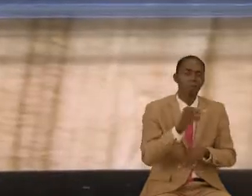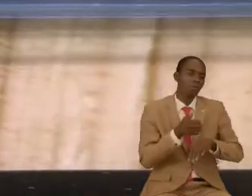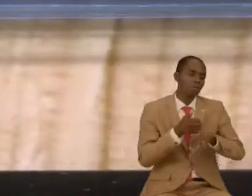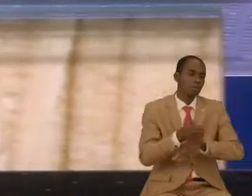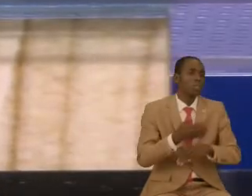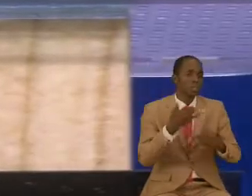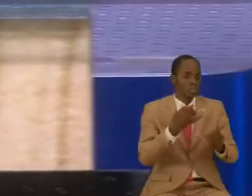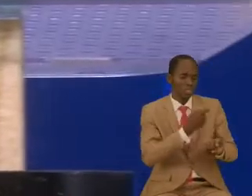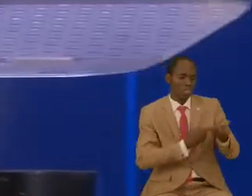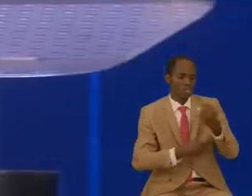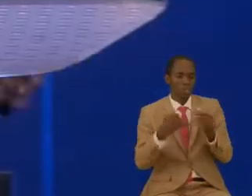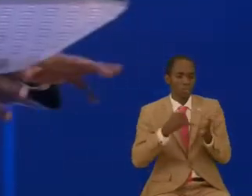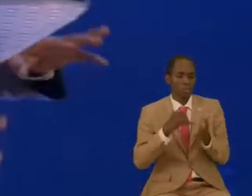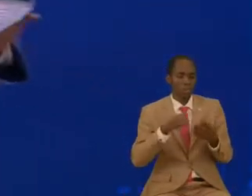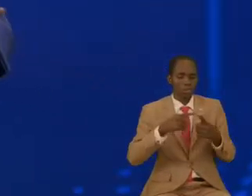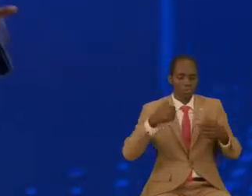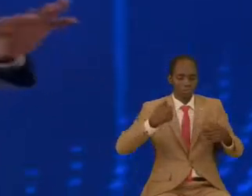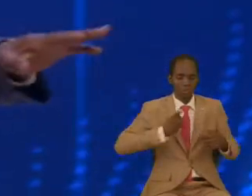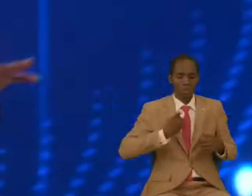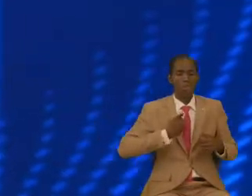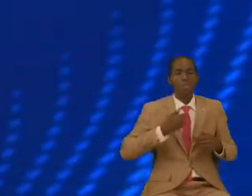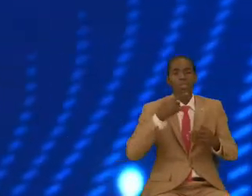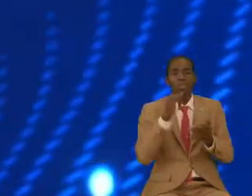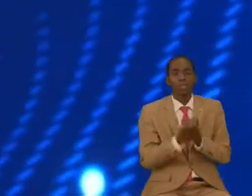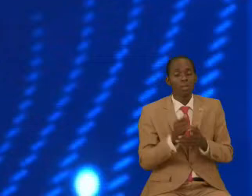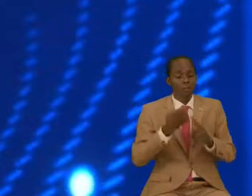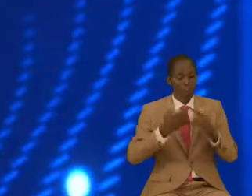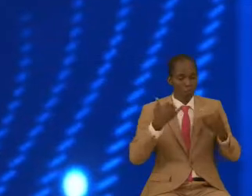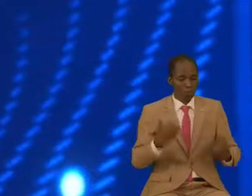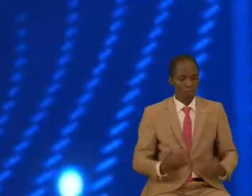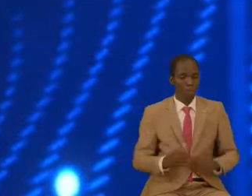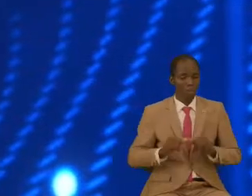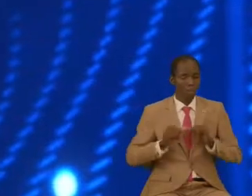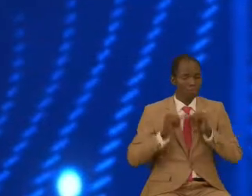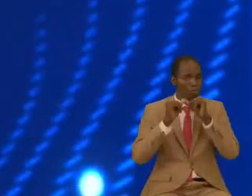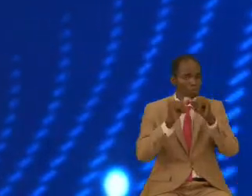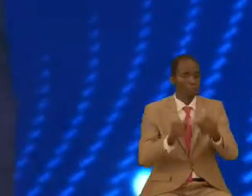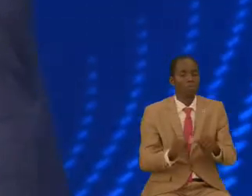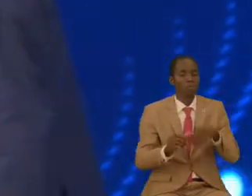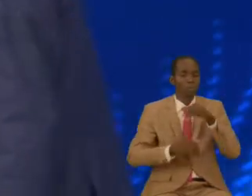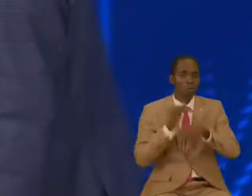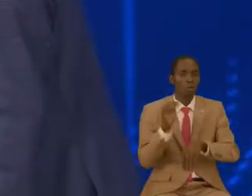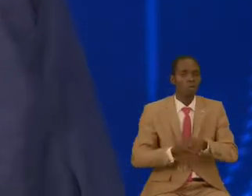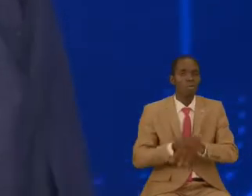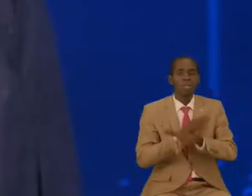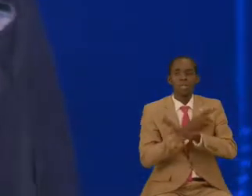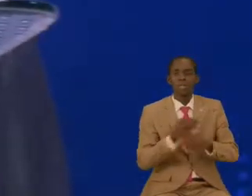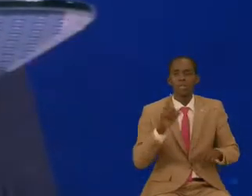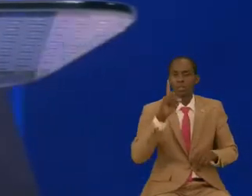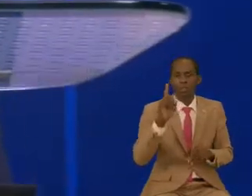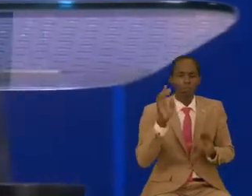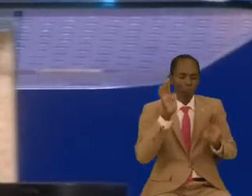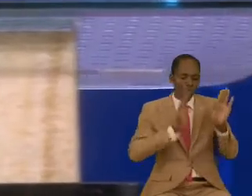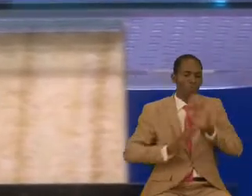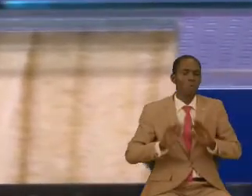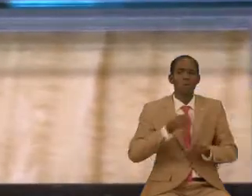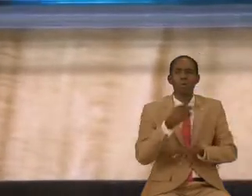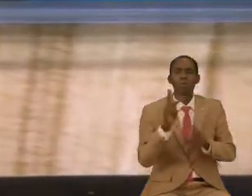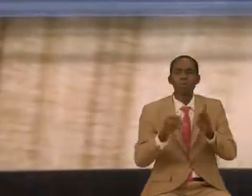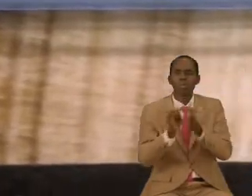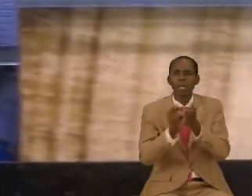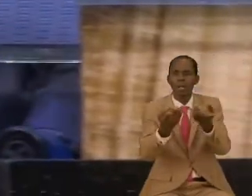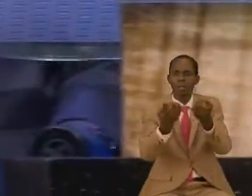from now on, let no man trouble me. All those people that were coming to ask questions, how